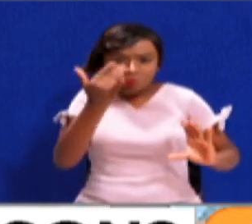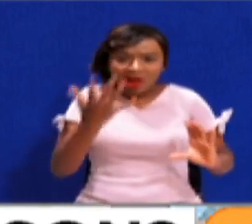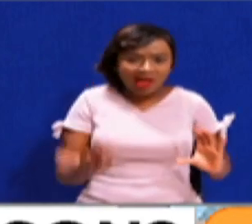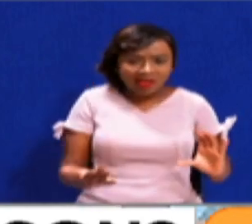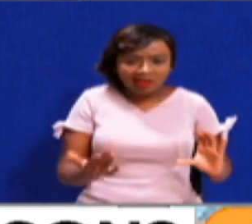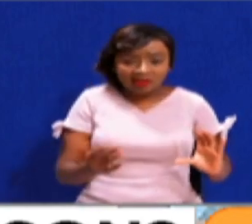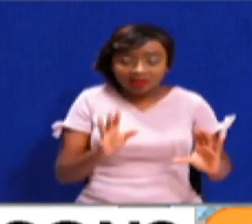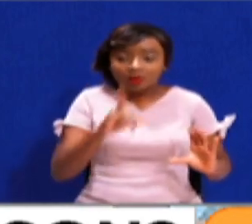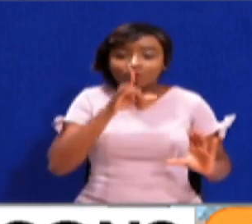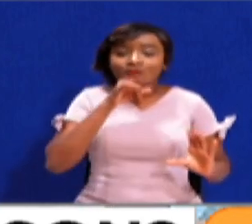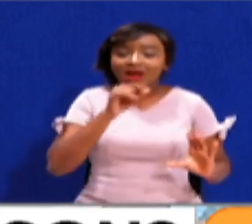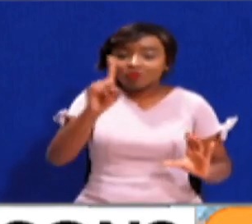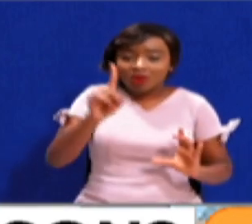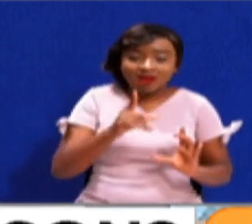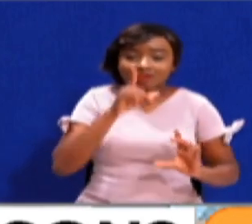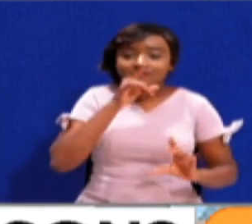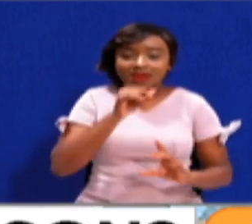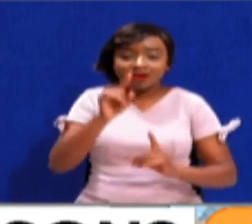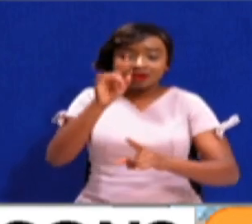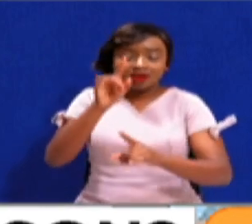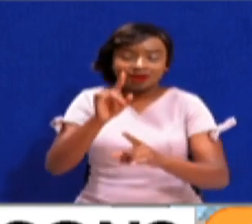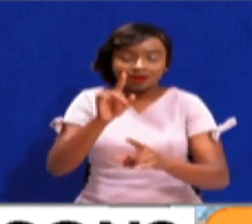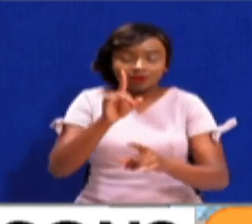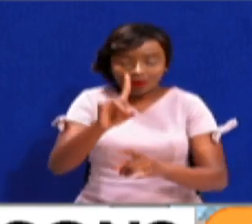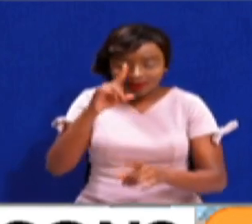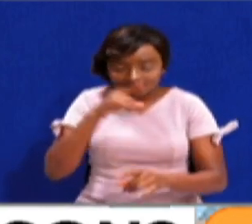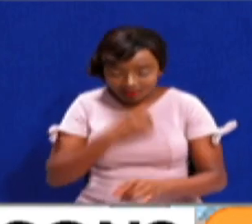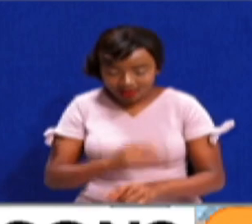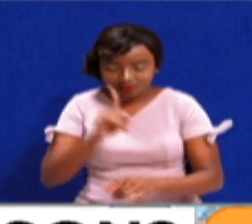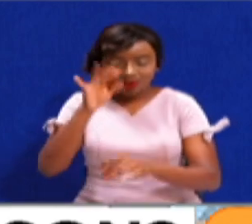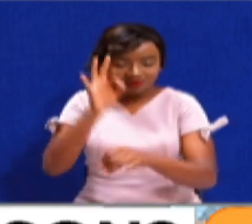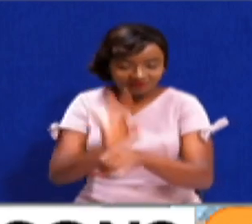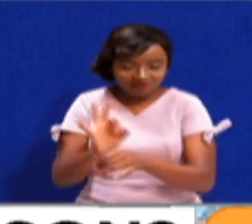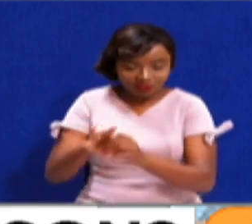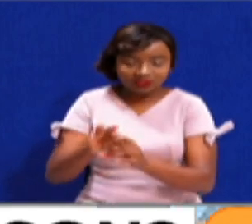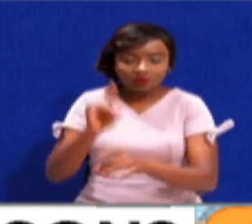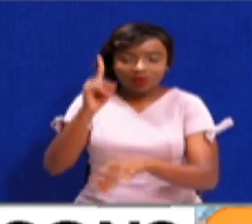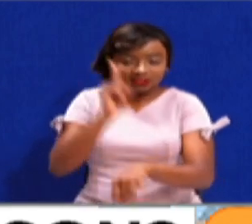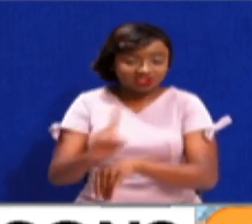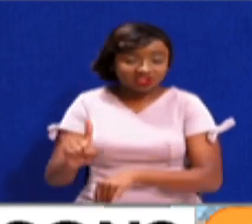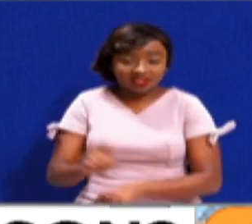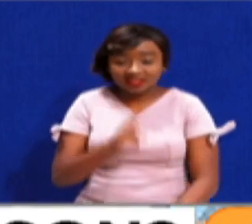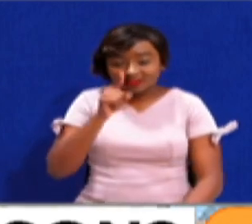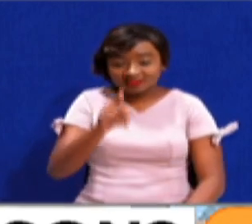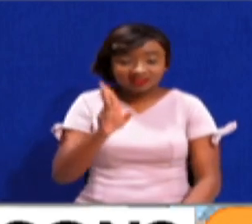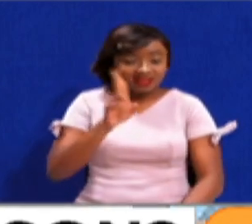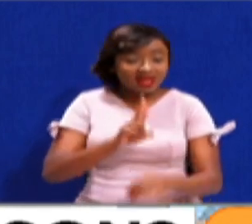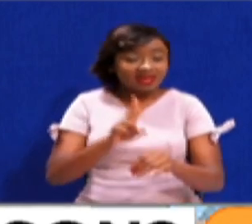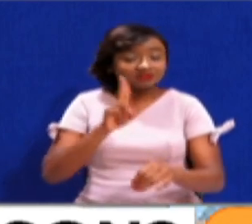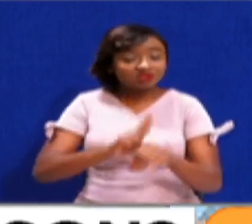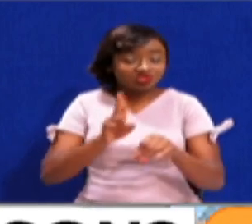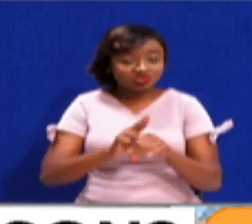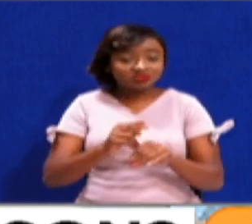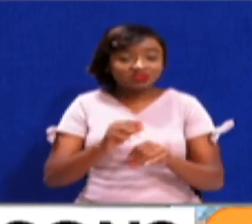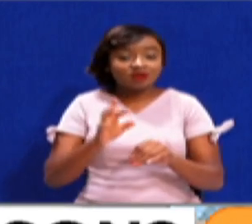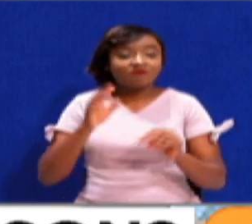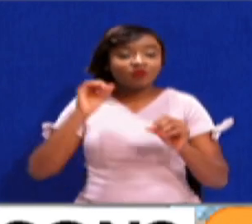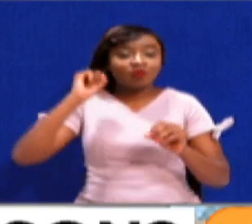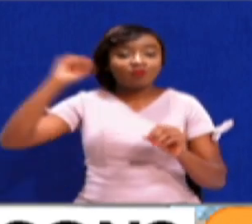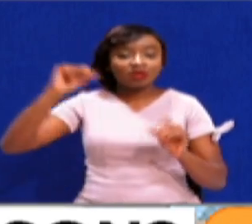whole one man, one vote, one shilling thing is something that has been bandied about in yeah. his name. Mm-hmm. Yes. It is some political